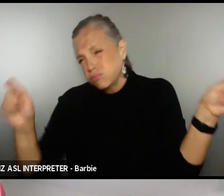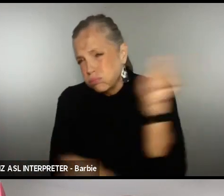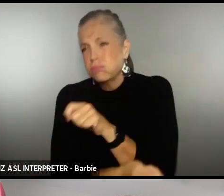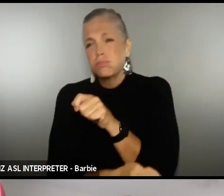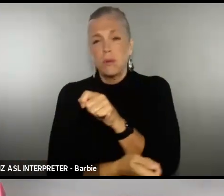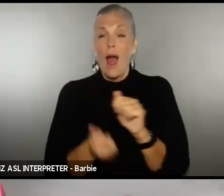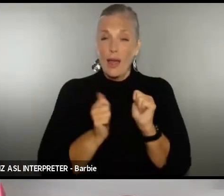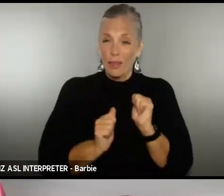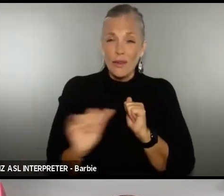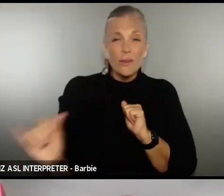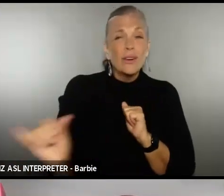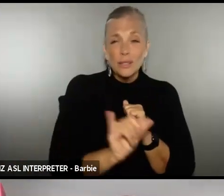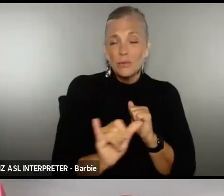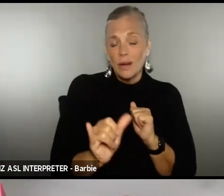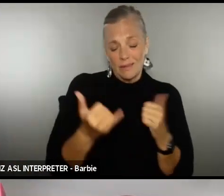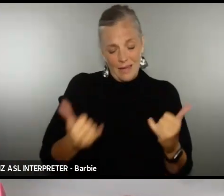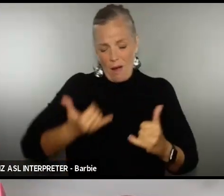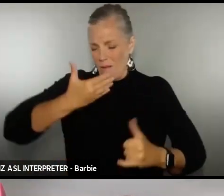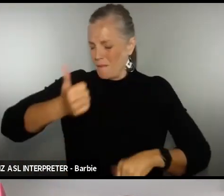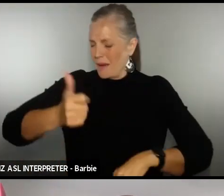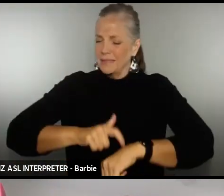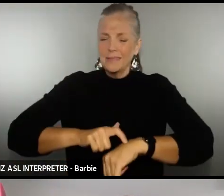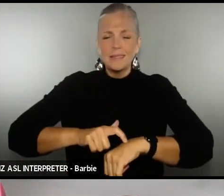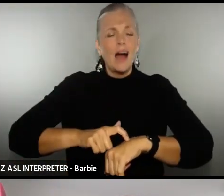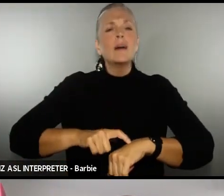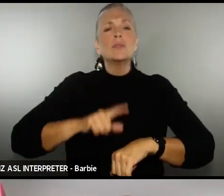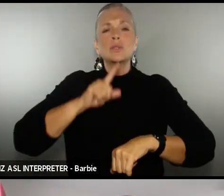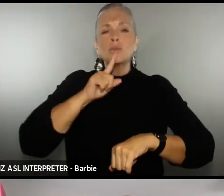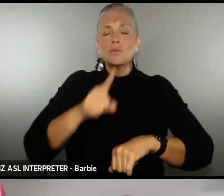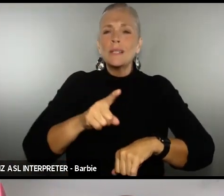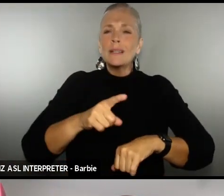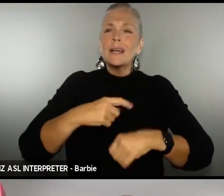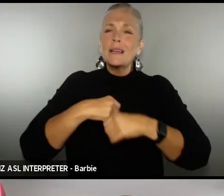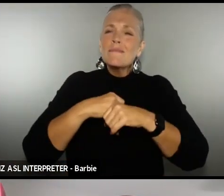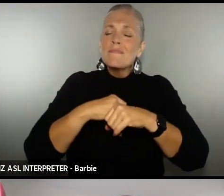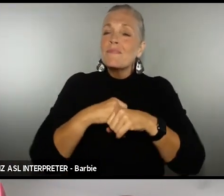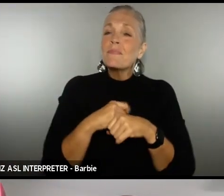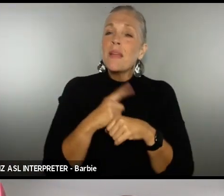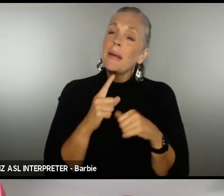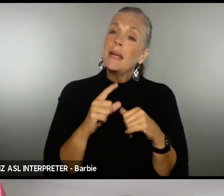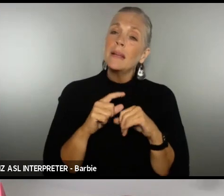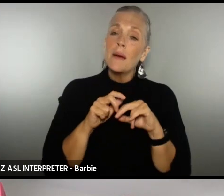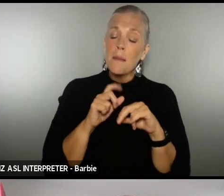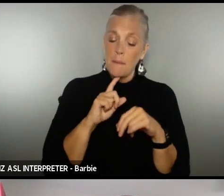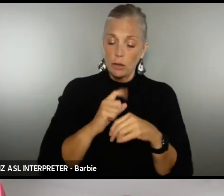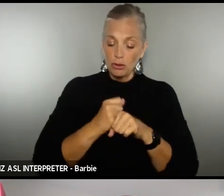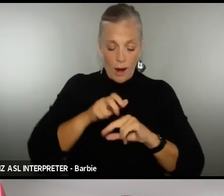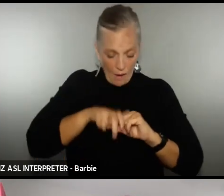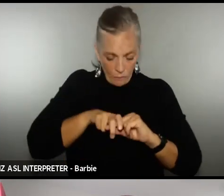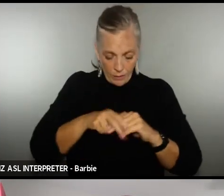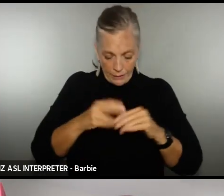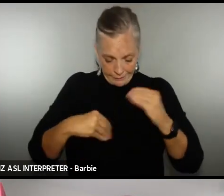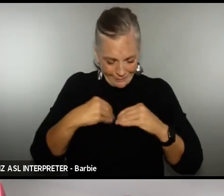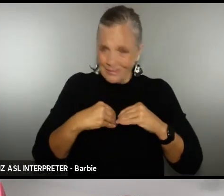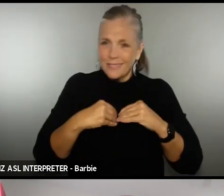sure that, to build long tables and to make sure everyone has a seat at it. There's no